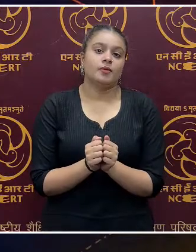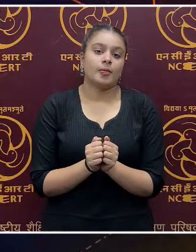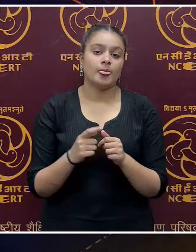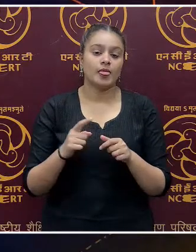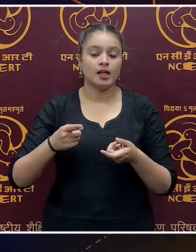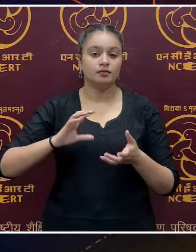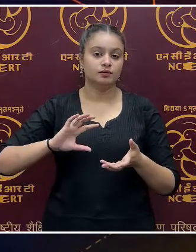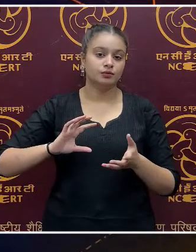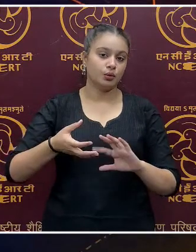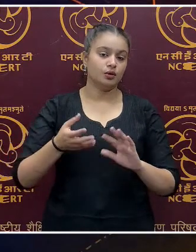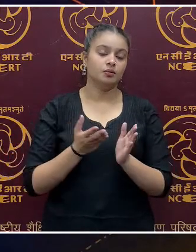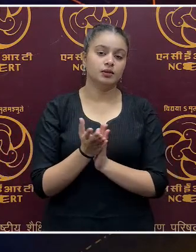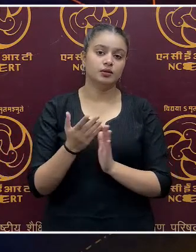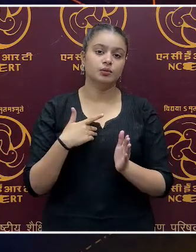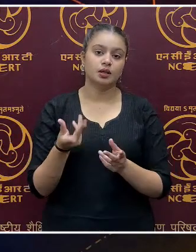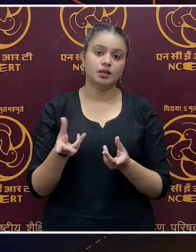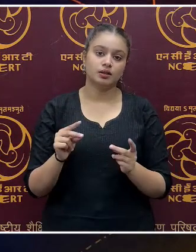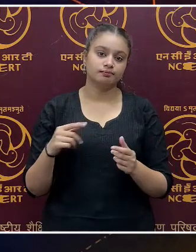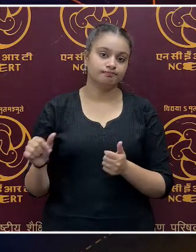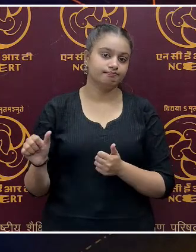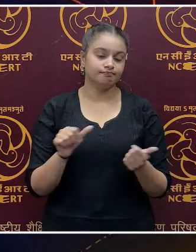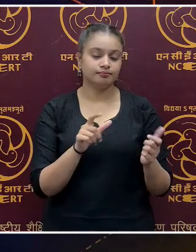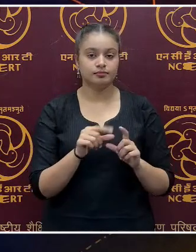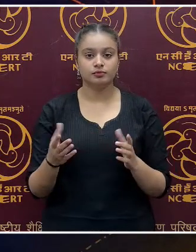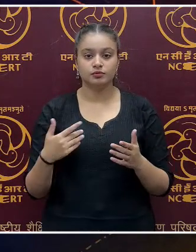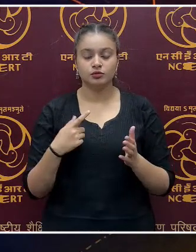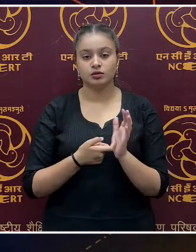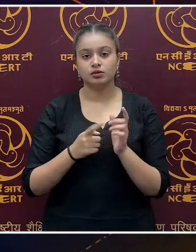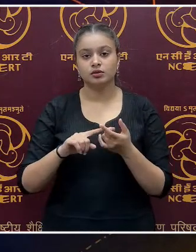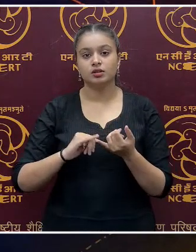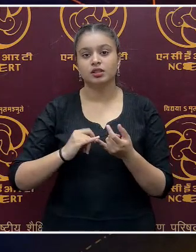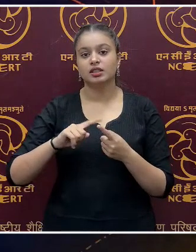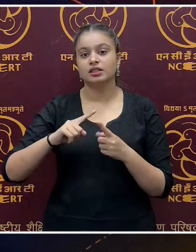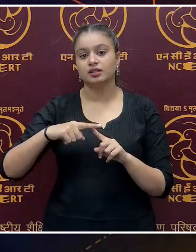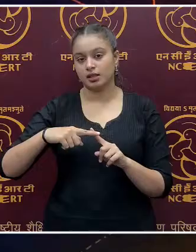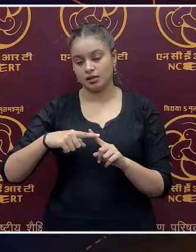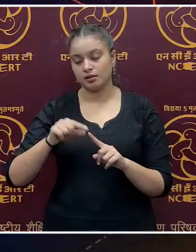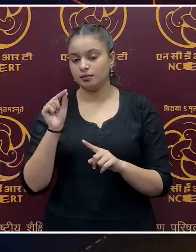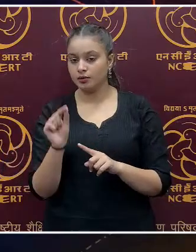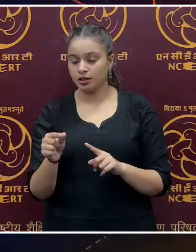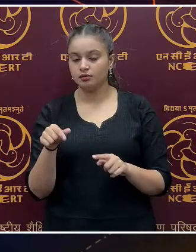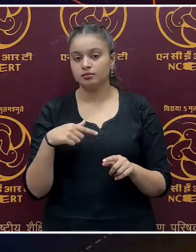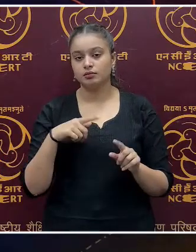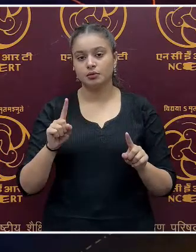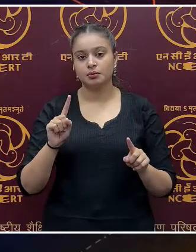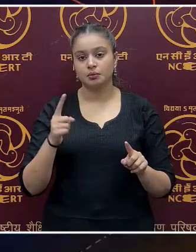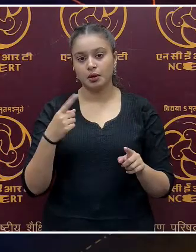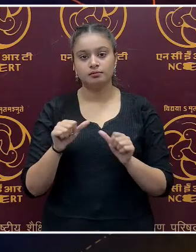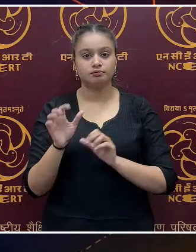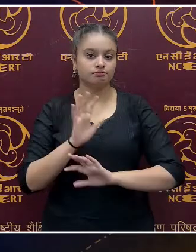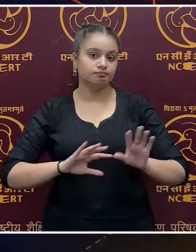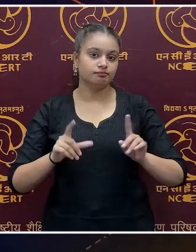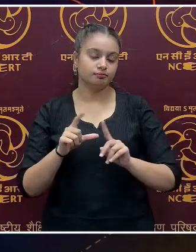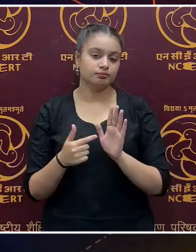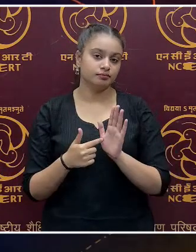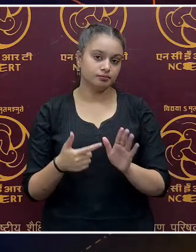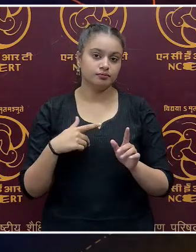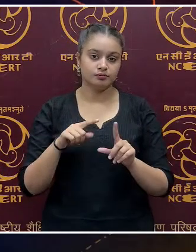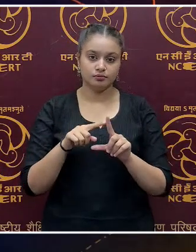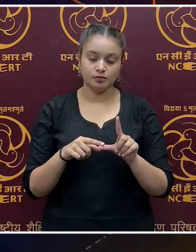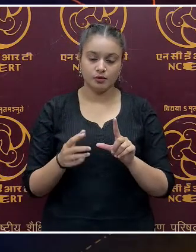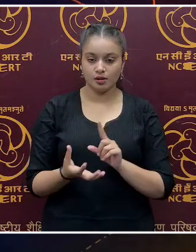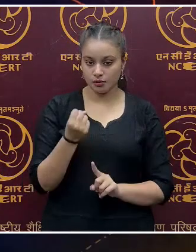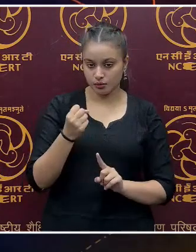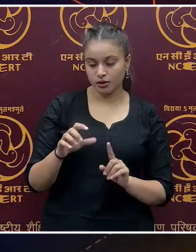automatically we can also reset with the help of the reset button. So this is the one of the activity, find the angles